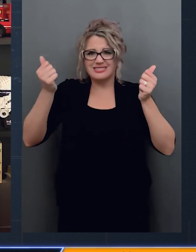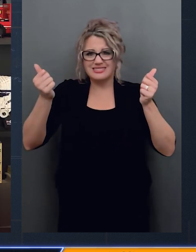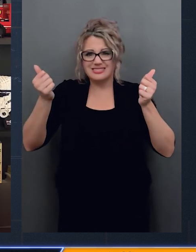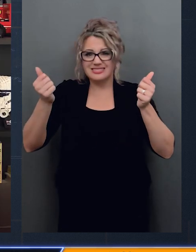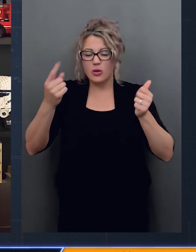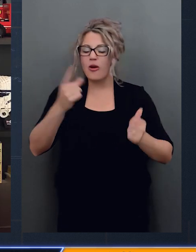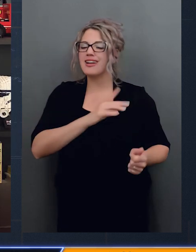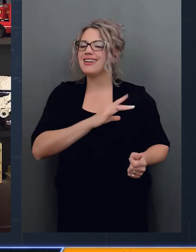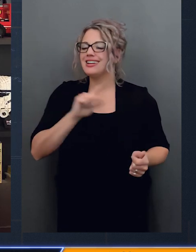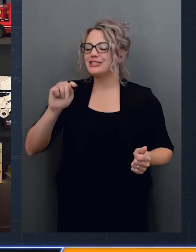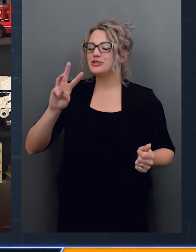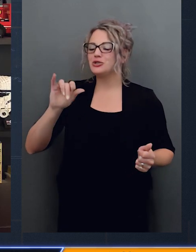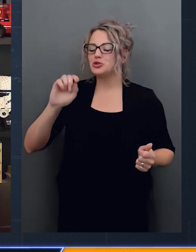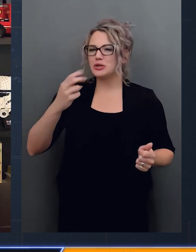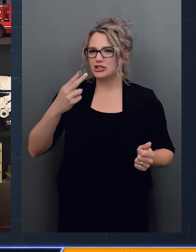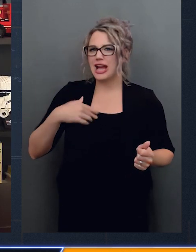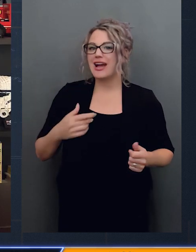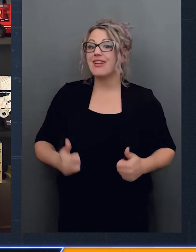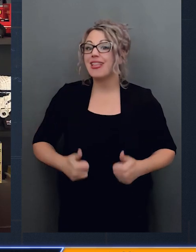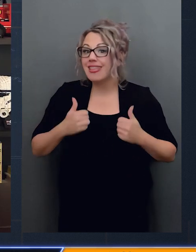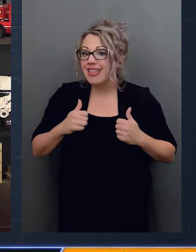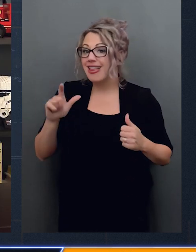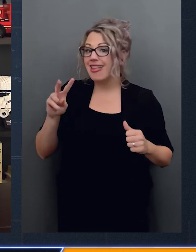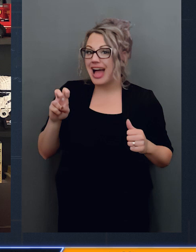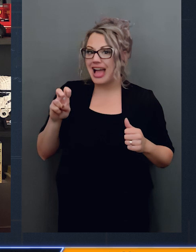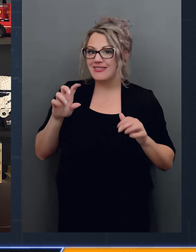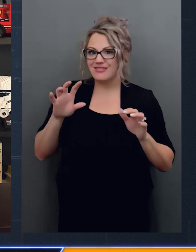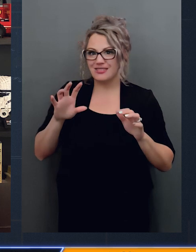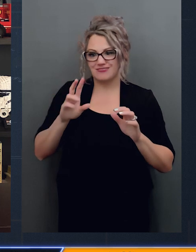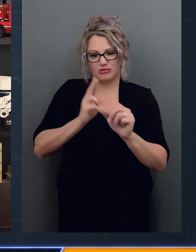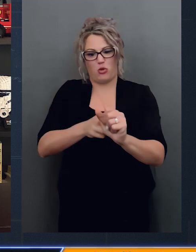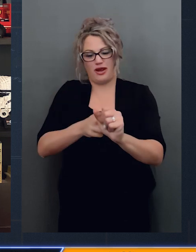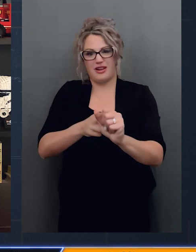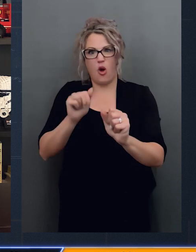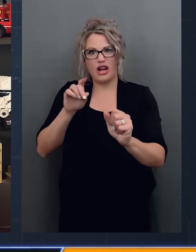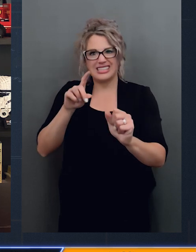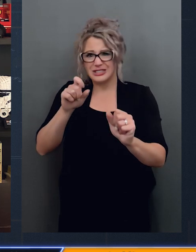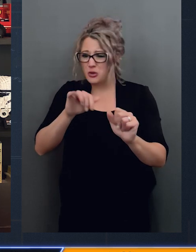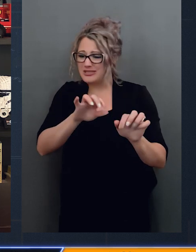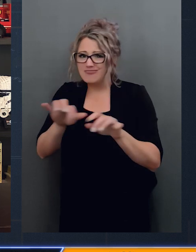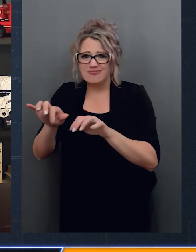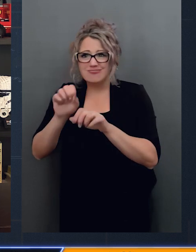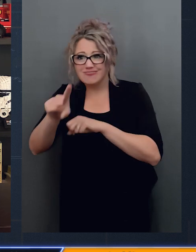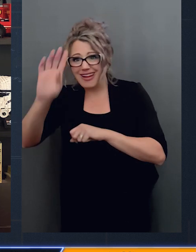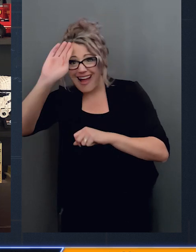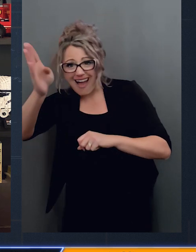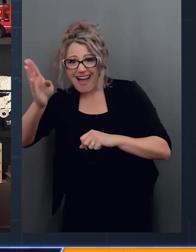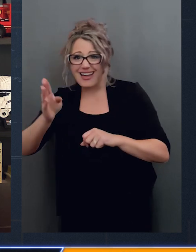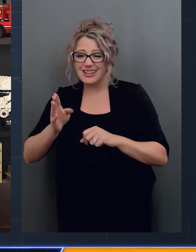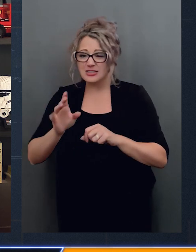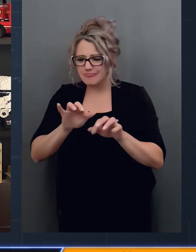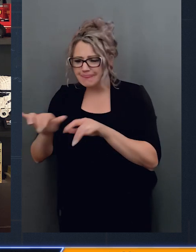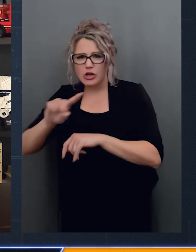faster. One thing I love about Twitch is there's a live audience there, so I would love it if you join that Twitch stream. You can say hello, you can